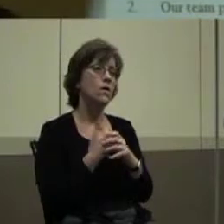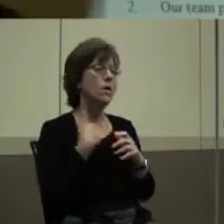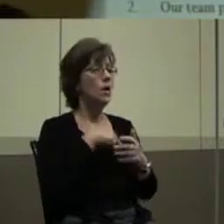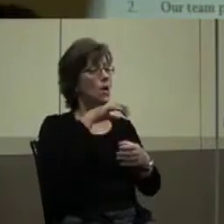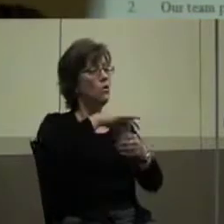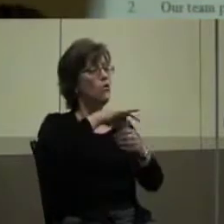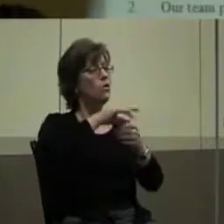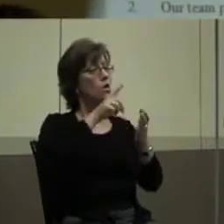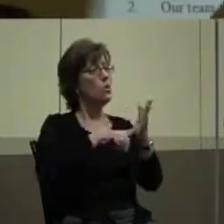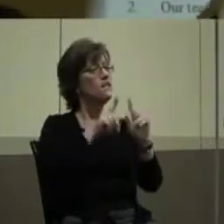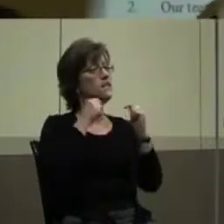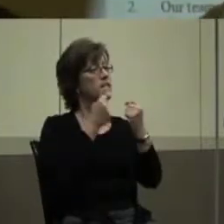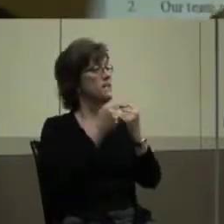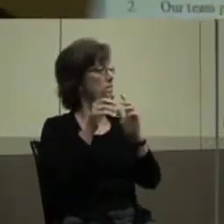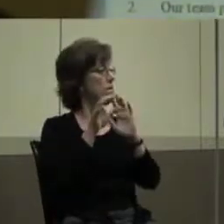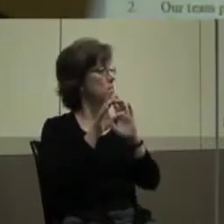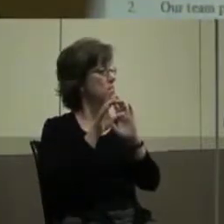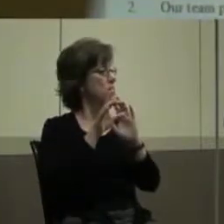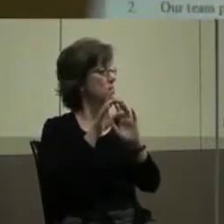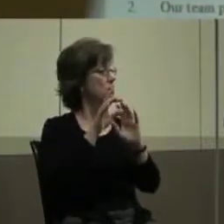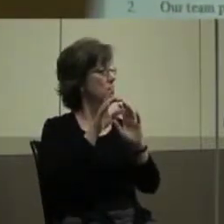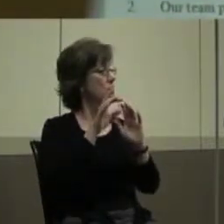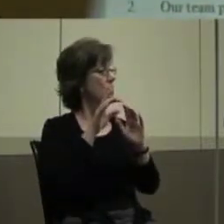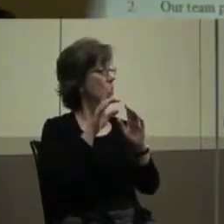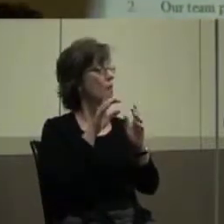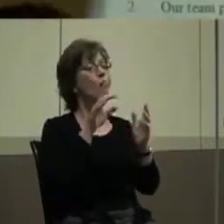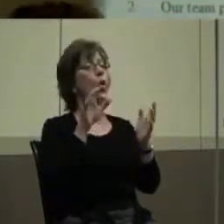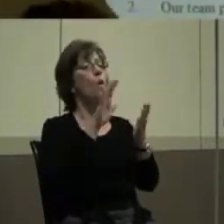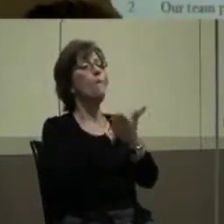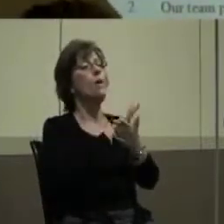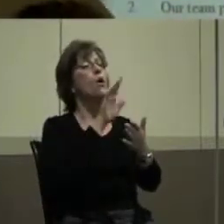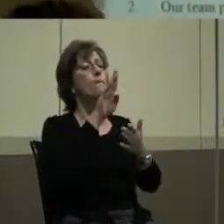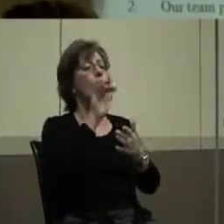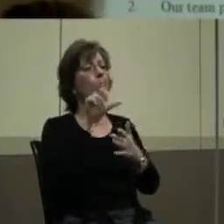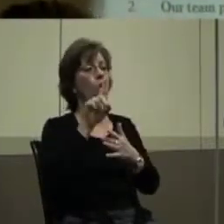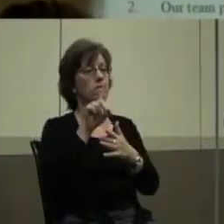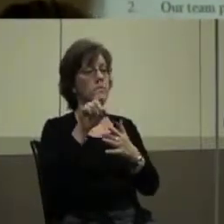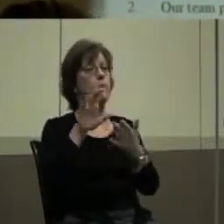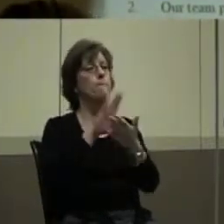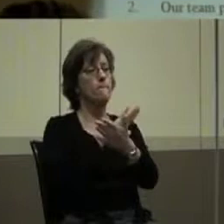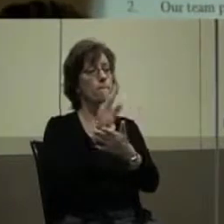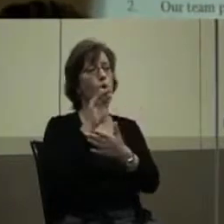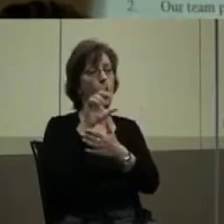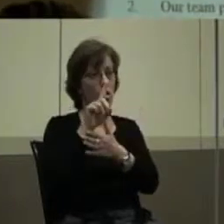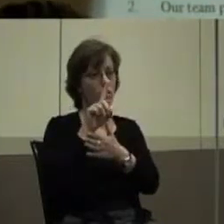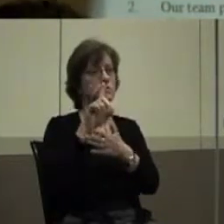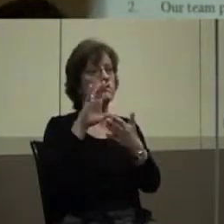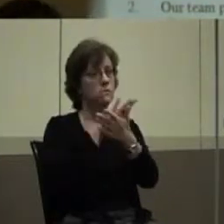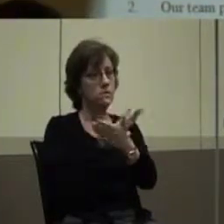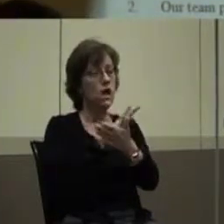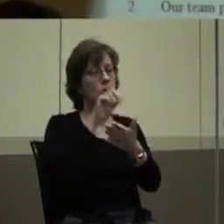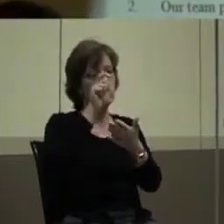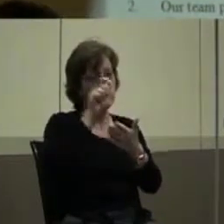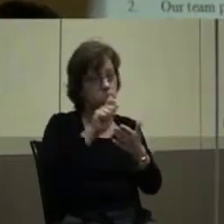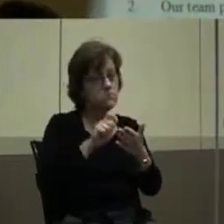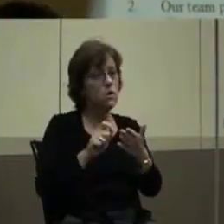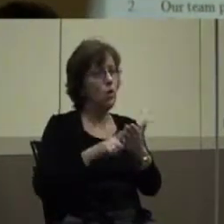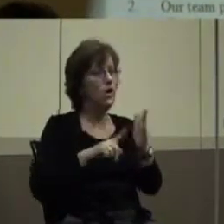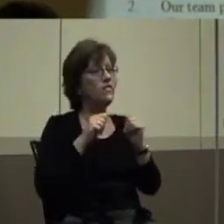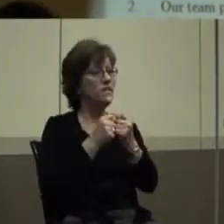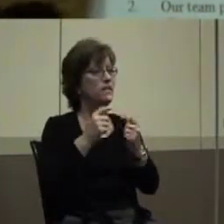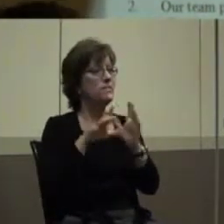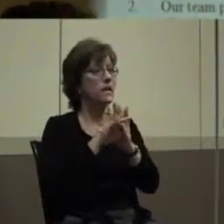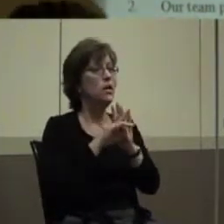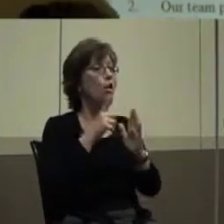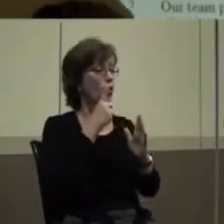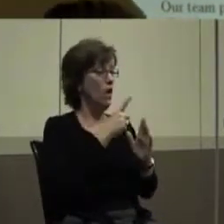selected. So our team meets for planning purposes. One of the 3 people said we do this bi-monthly.